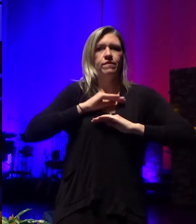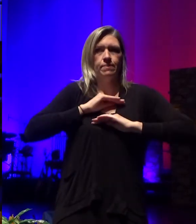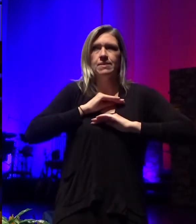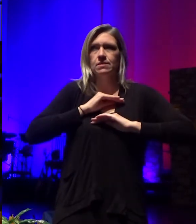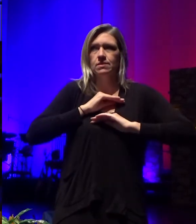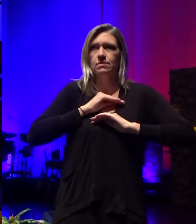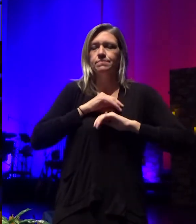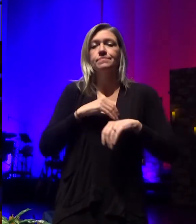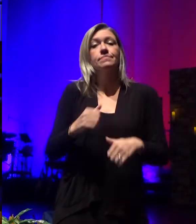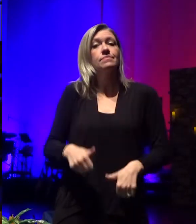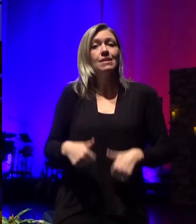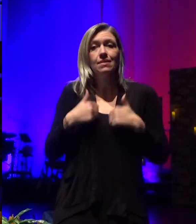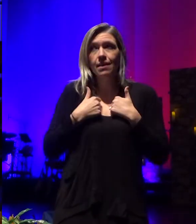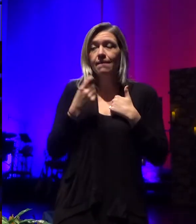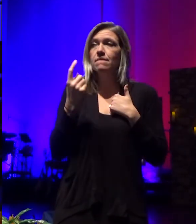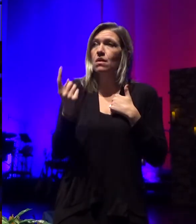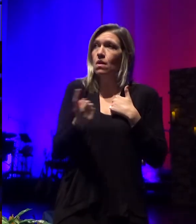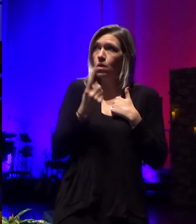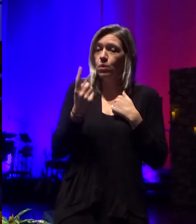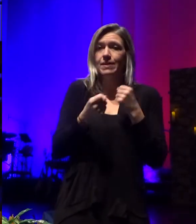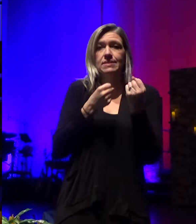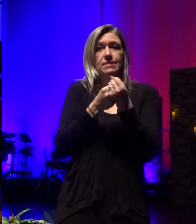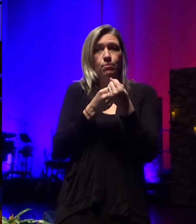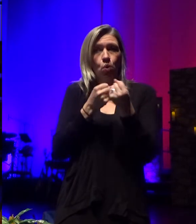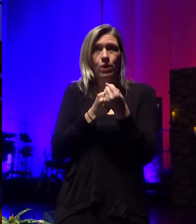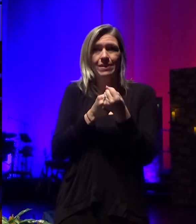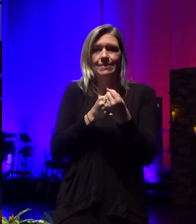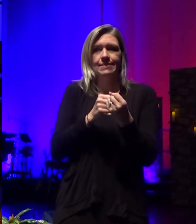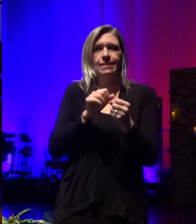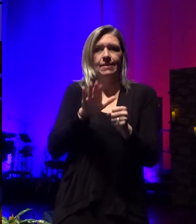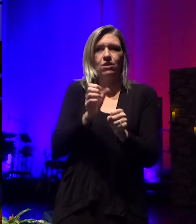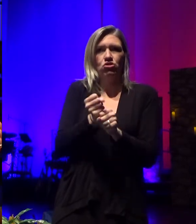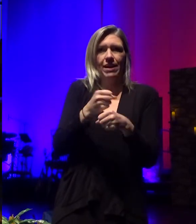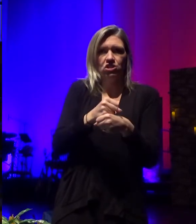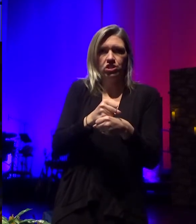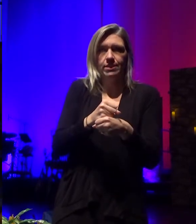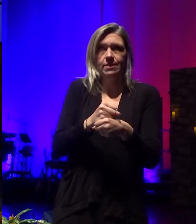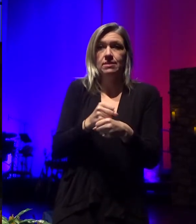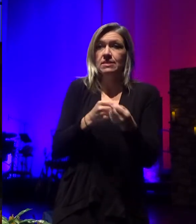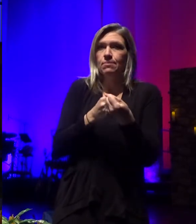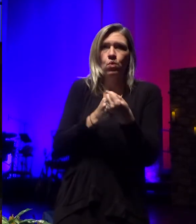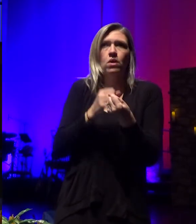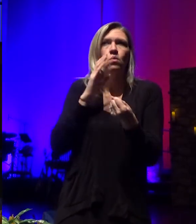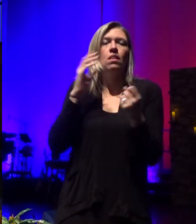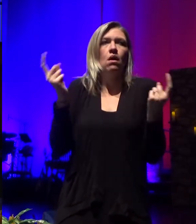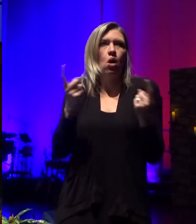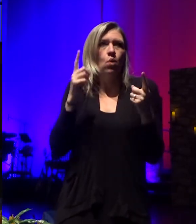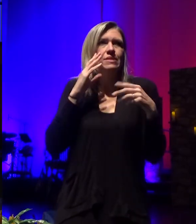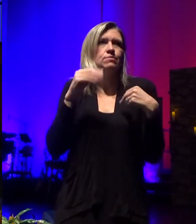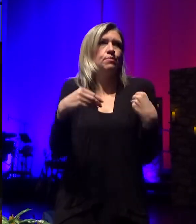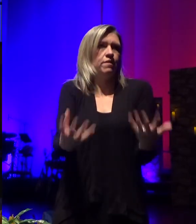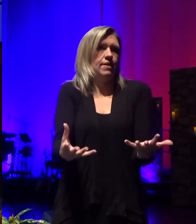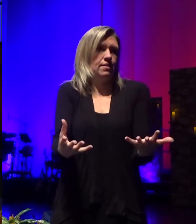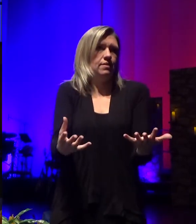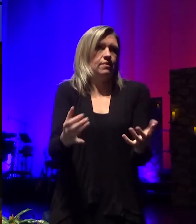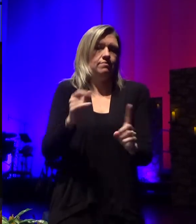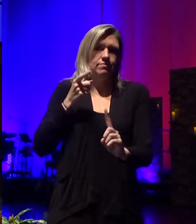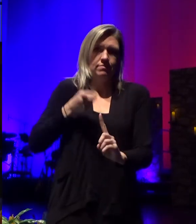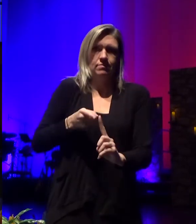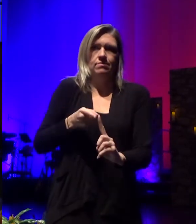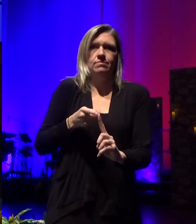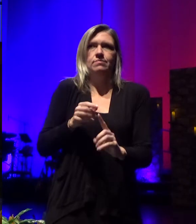Life always supports its creation. Support will always be provided, essential